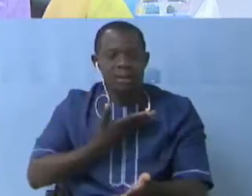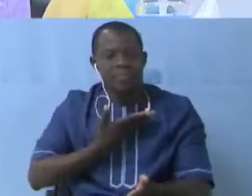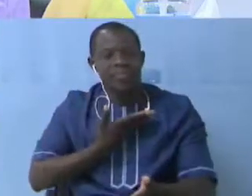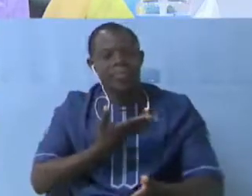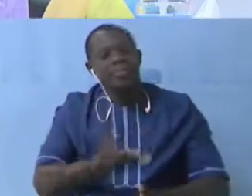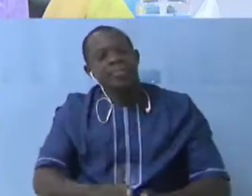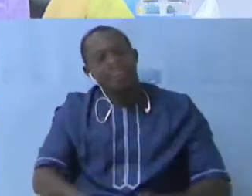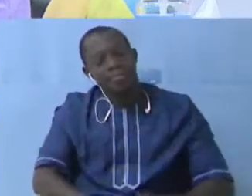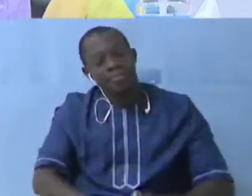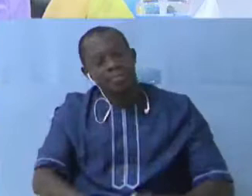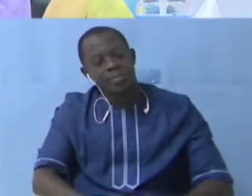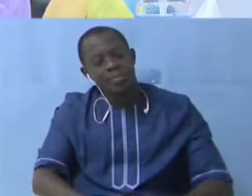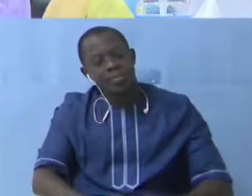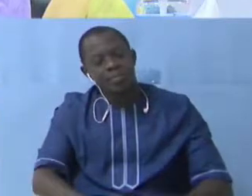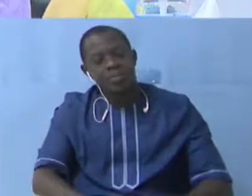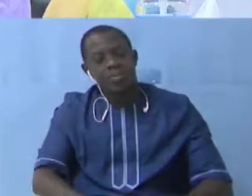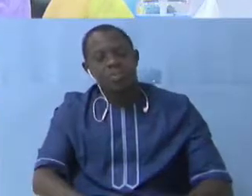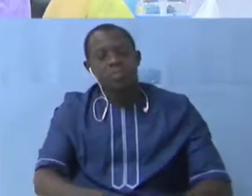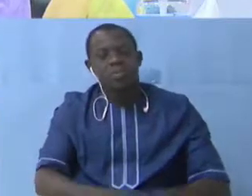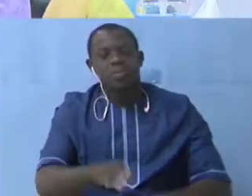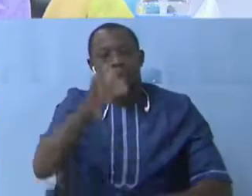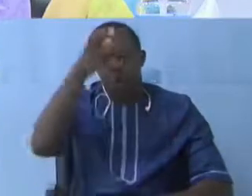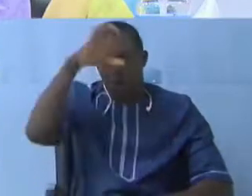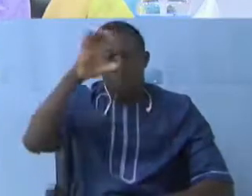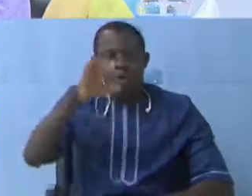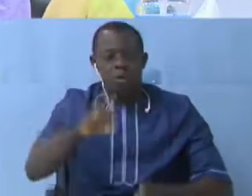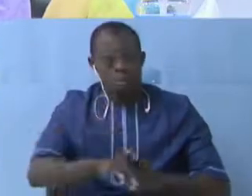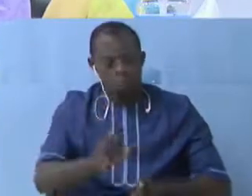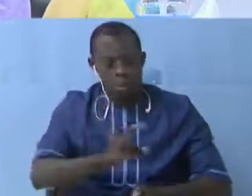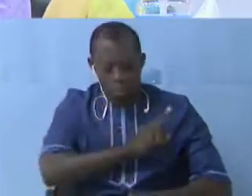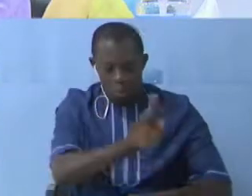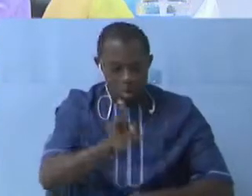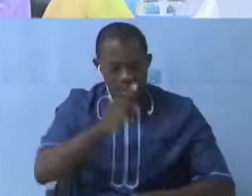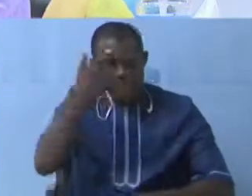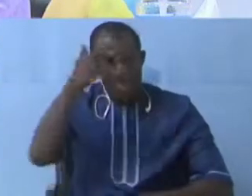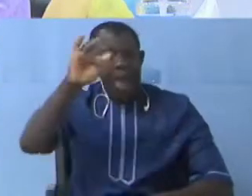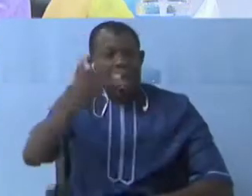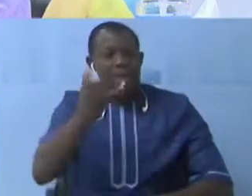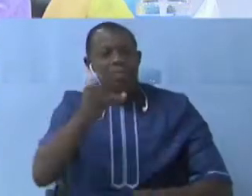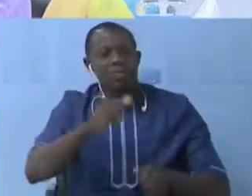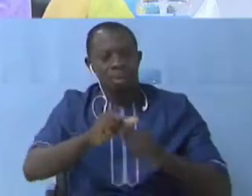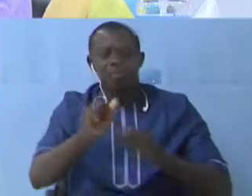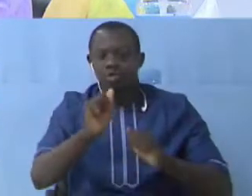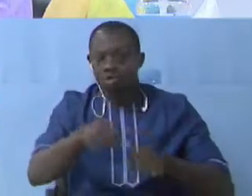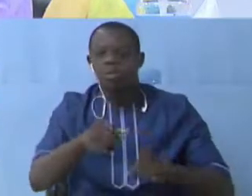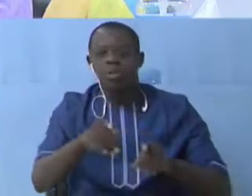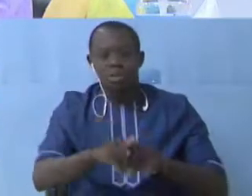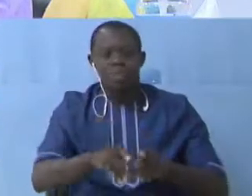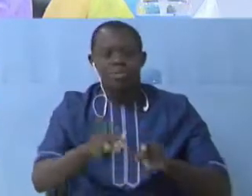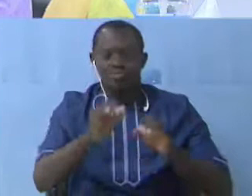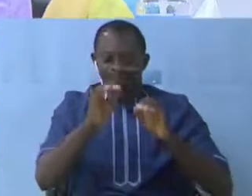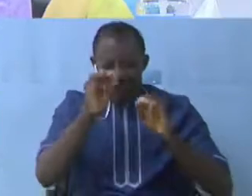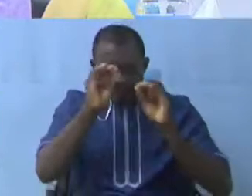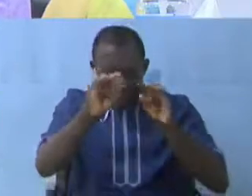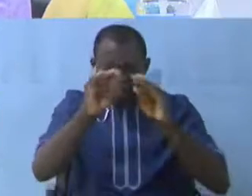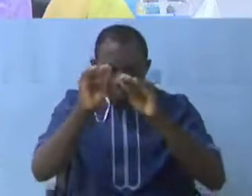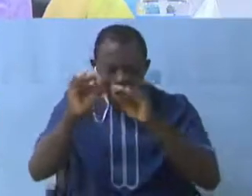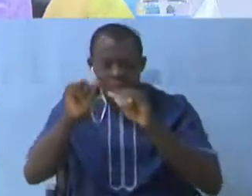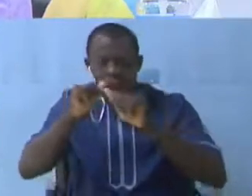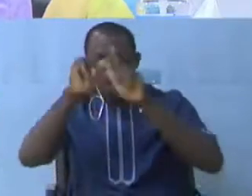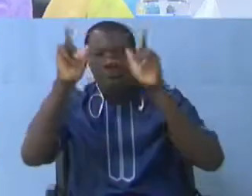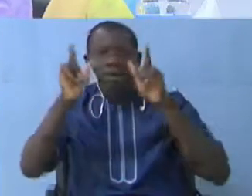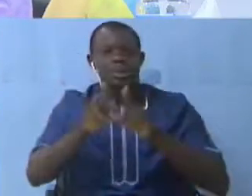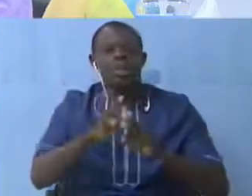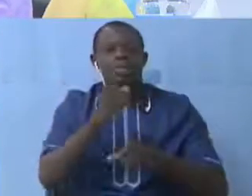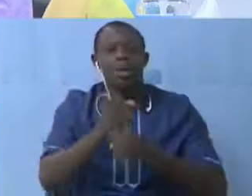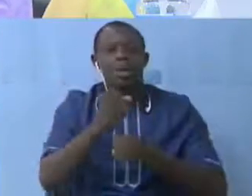boobu. With the commission, we agreed that we needed to sensitize state parties. ci loolu nag ñu daldi xalaat ne daal